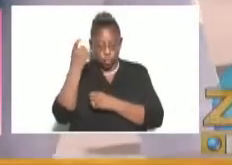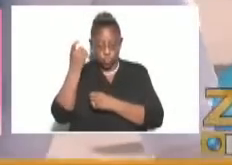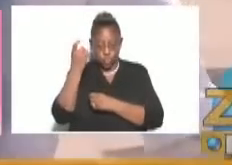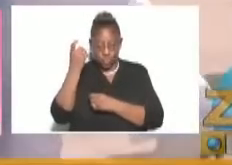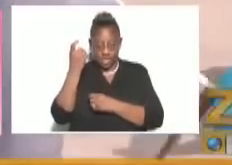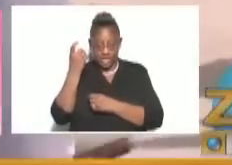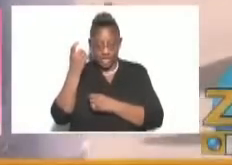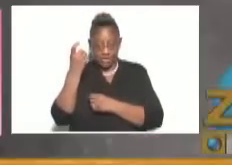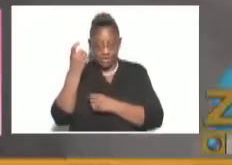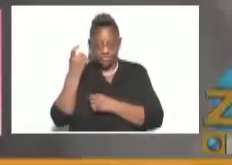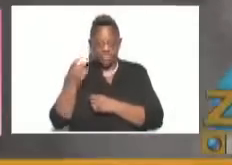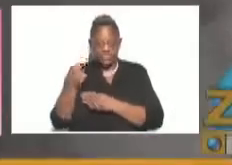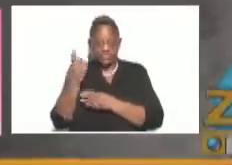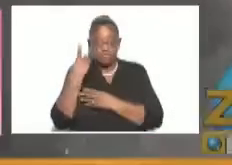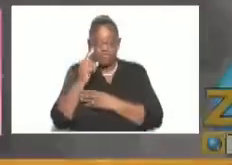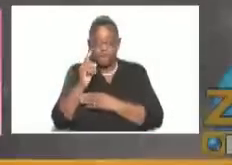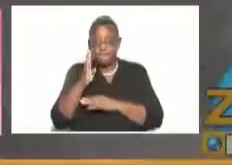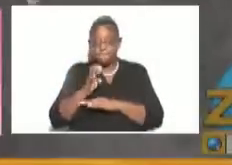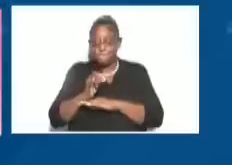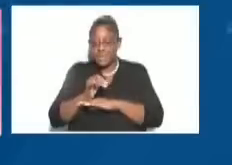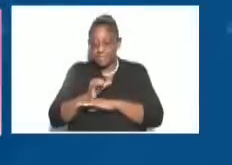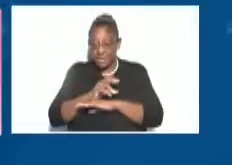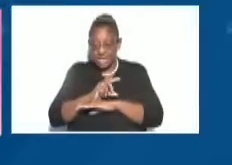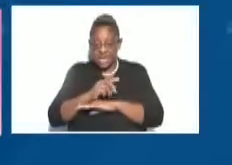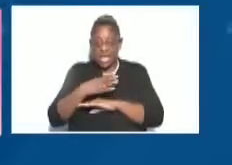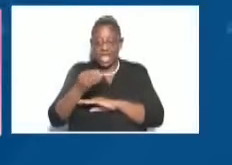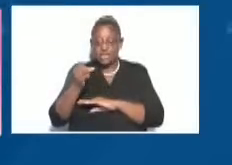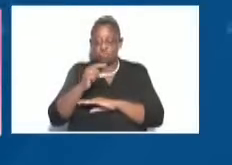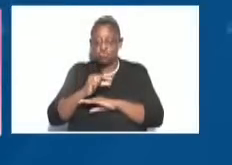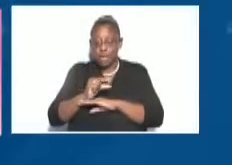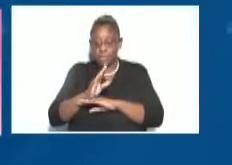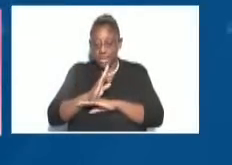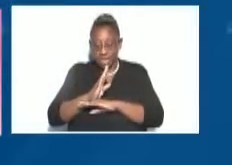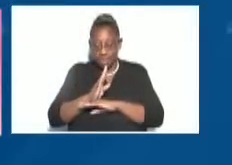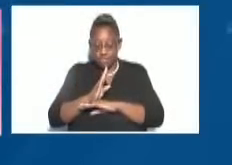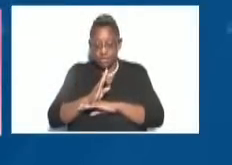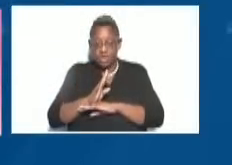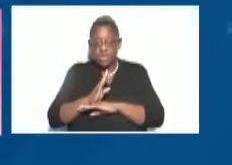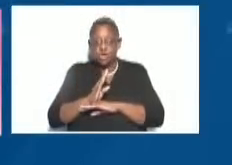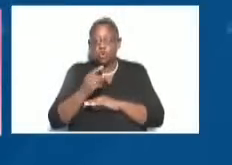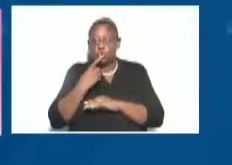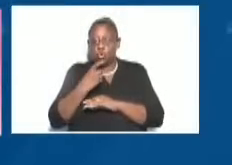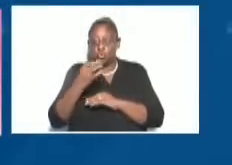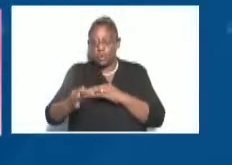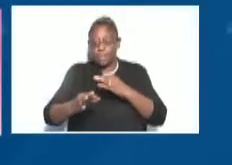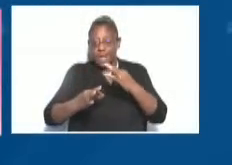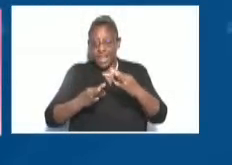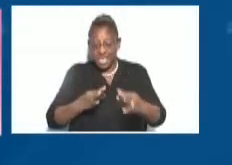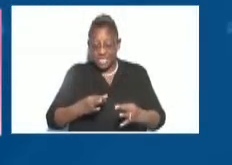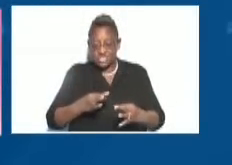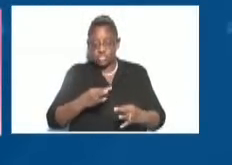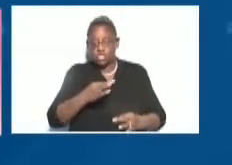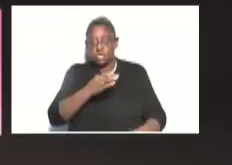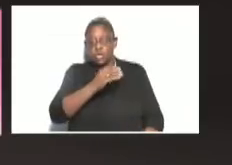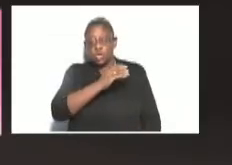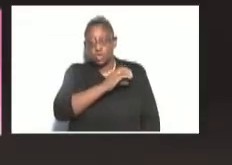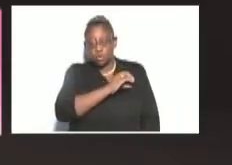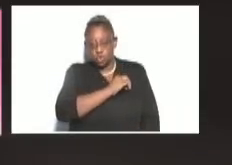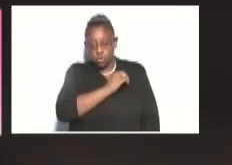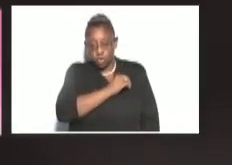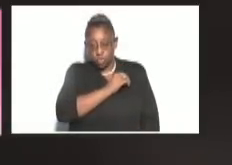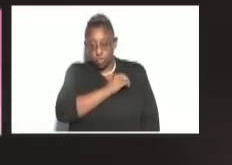Grand Bahama and Bimini constituency in the wake of longtime MP Obadiah Wilscomb's sudden death late